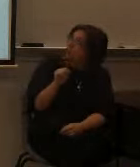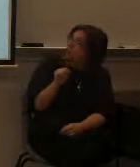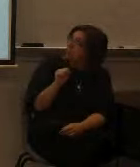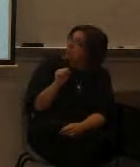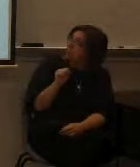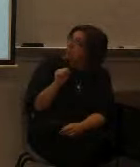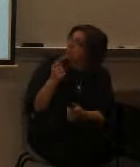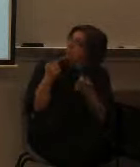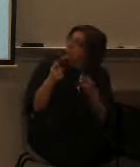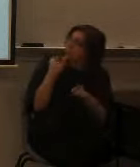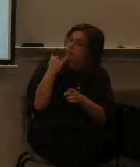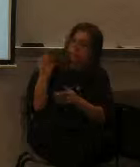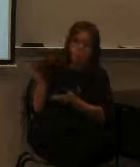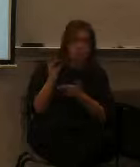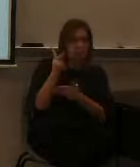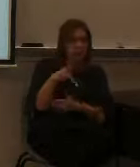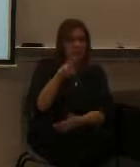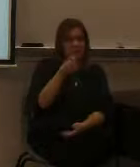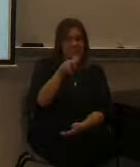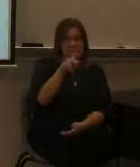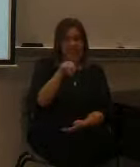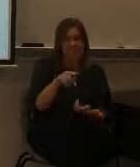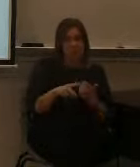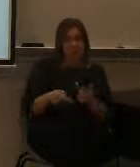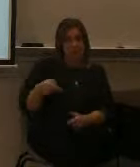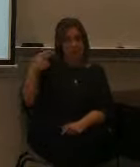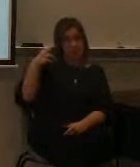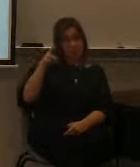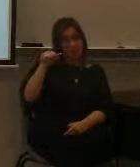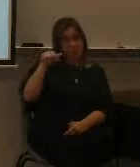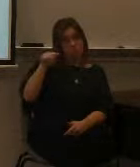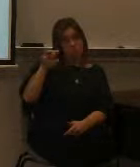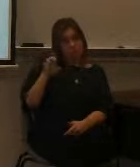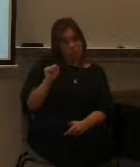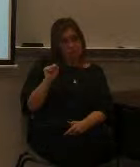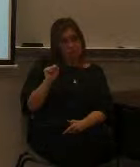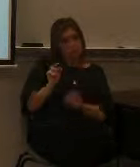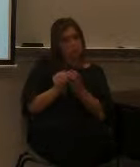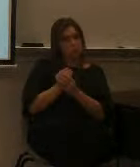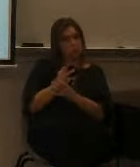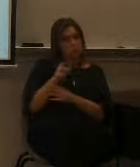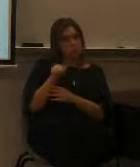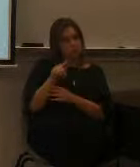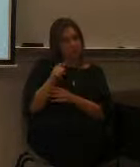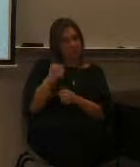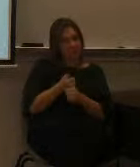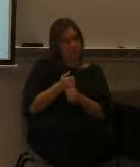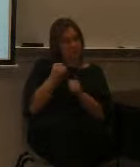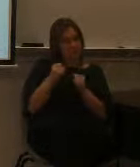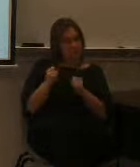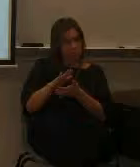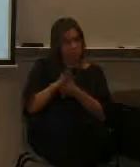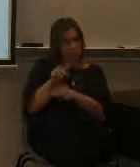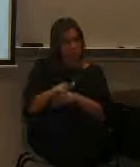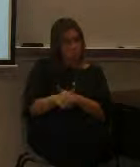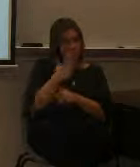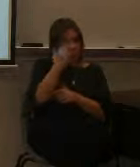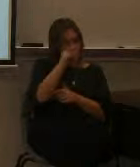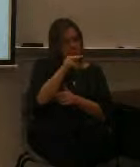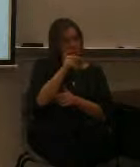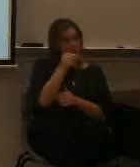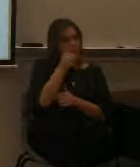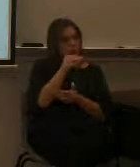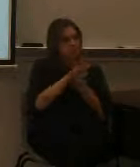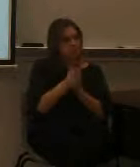what happens is if you bring up the density to high rates, the growth rate of each individual gets low because food becomes